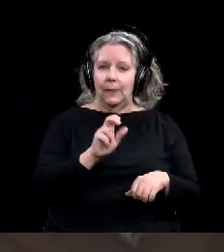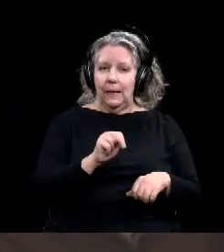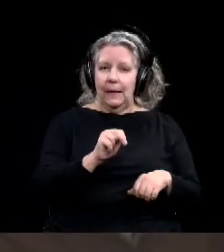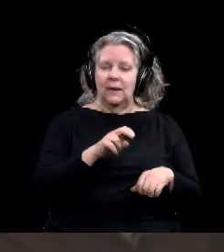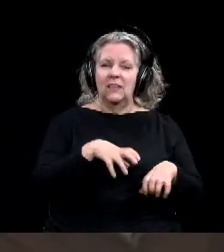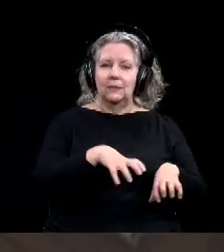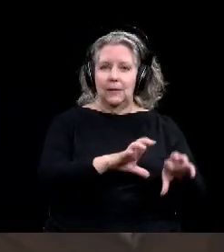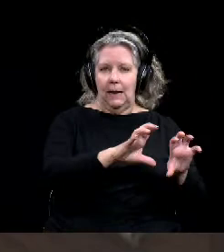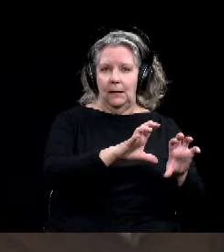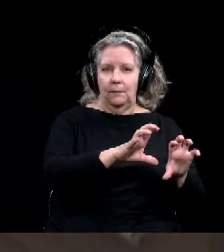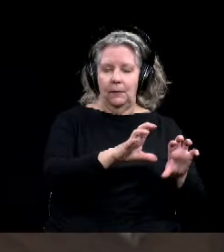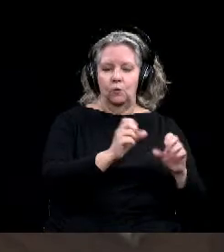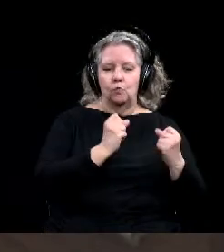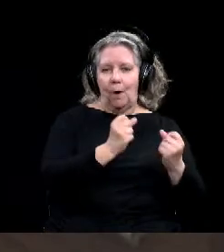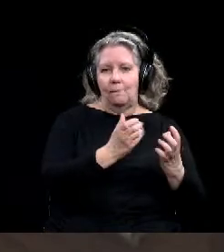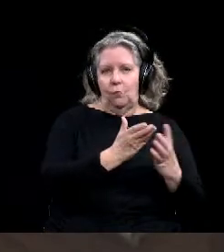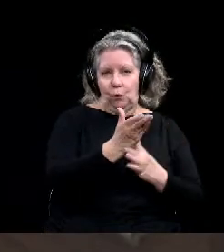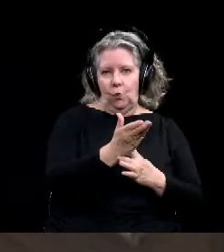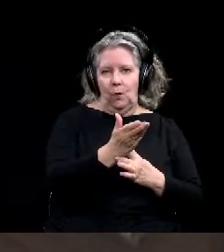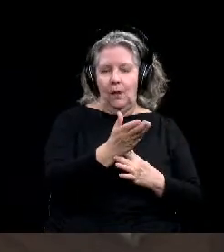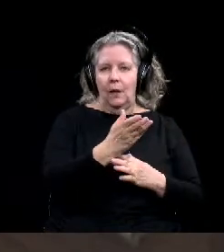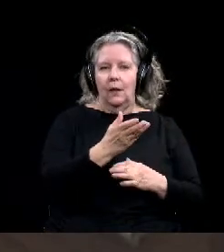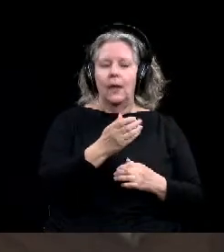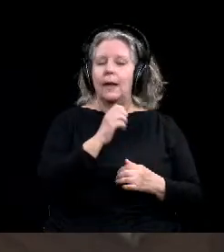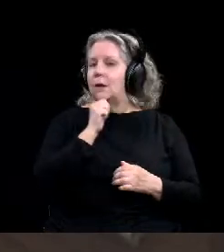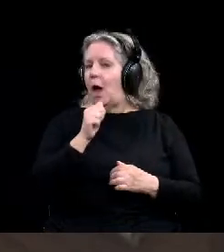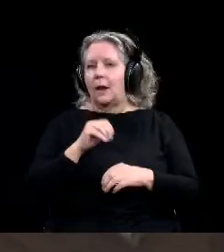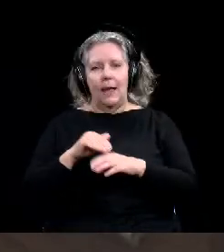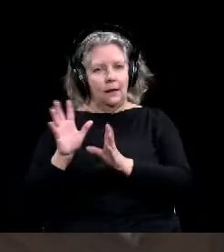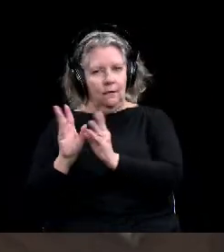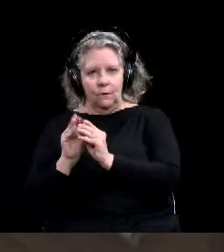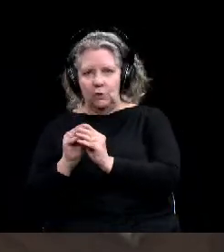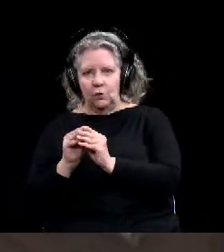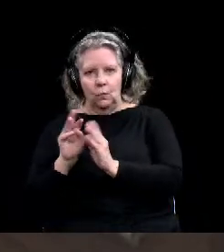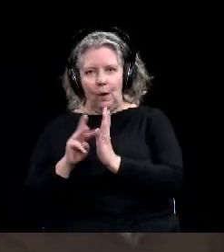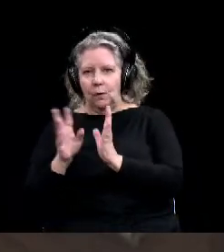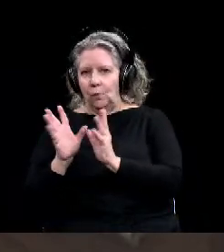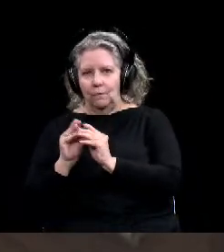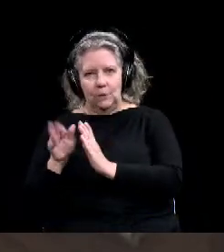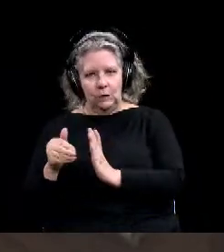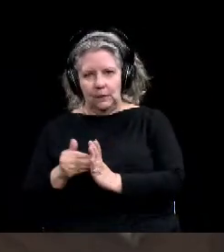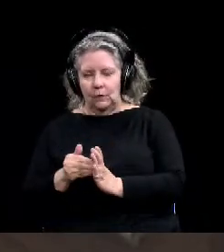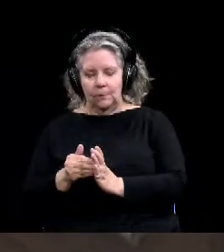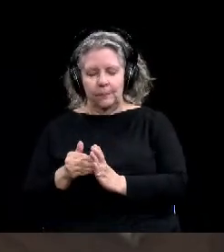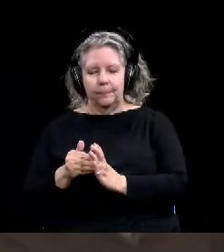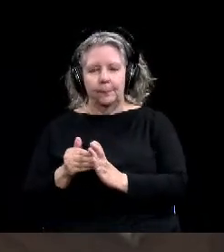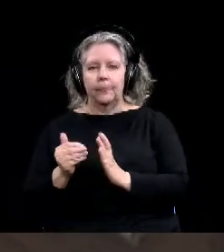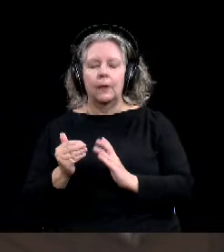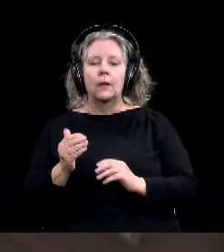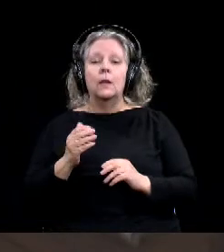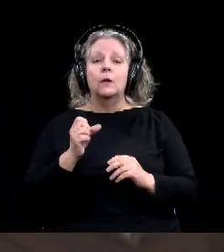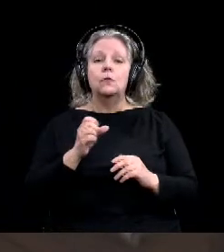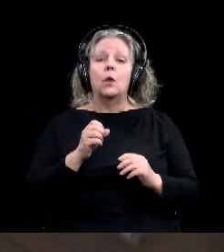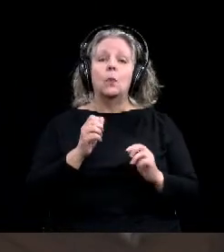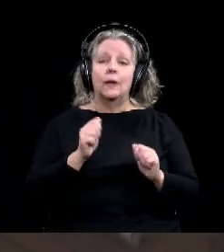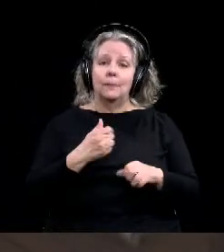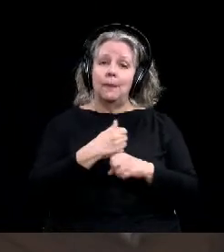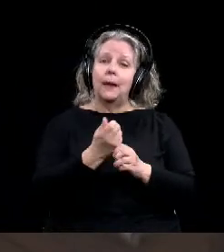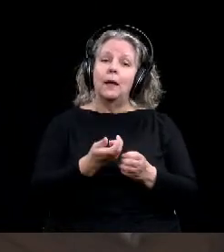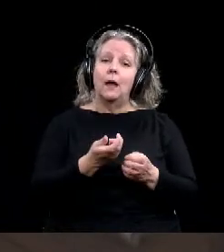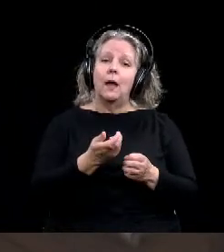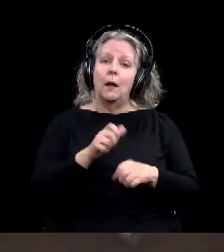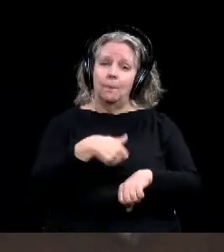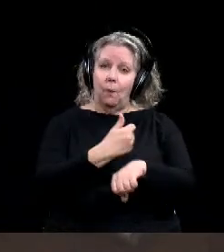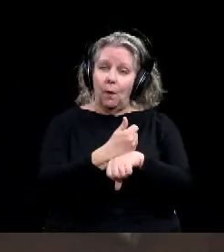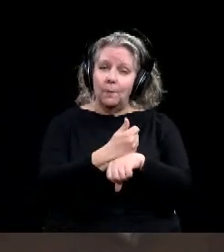appointment only, and we will continue to make appointments from the wait list. Be sure to check your email and answer your phone if it is from a 750